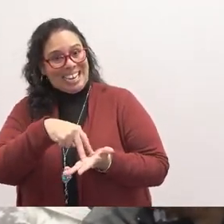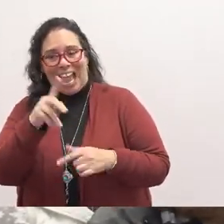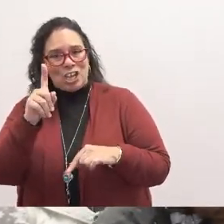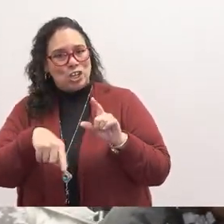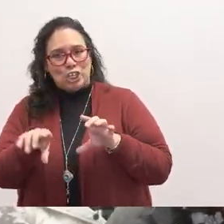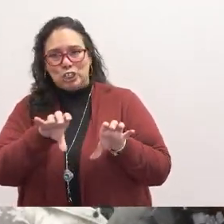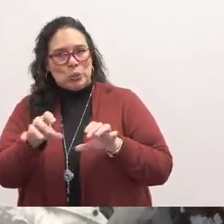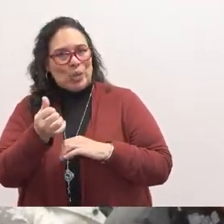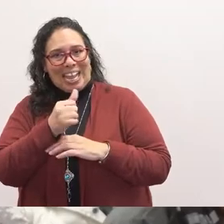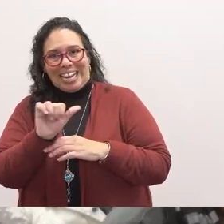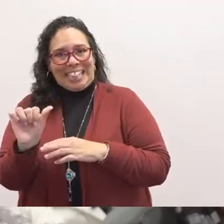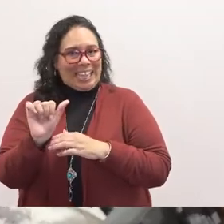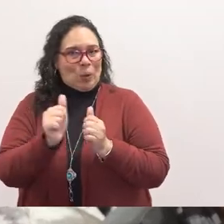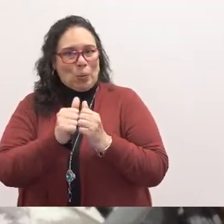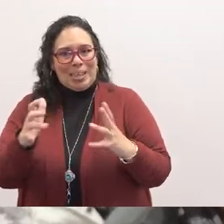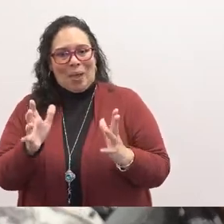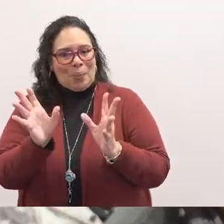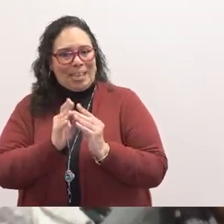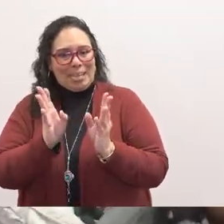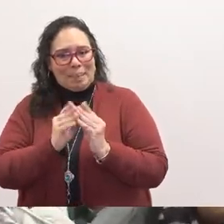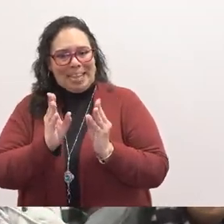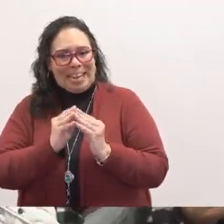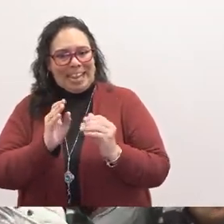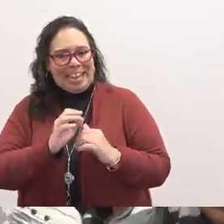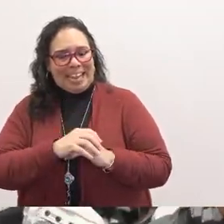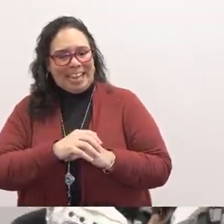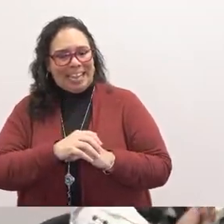without some of my committee.